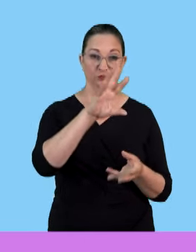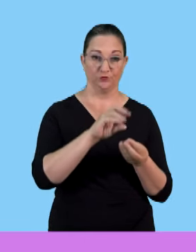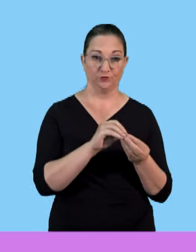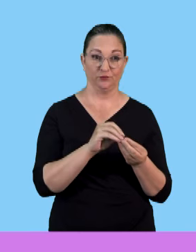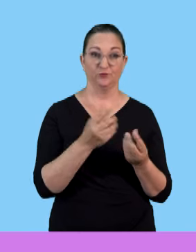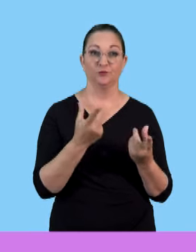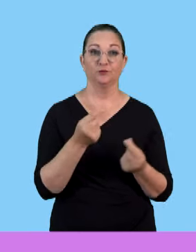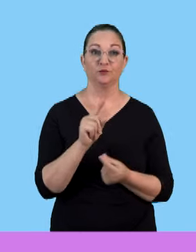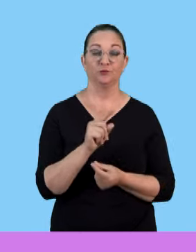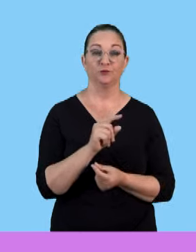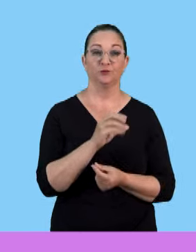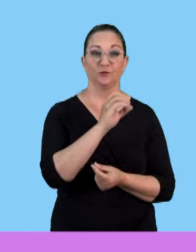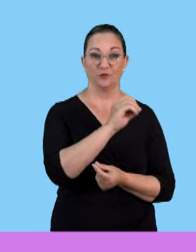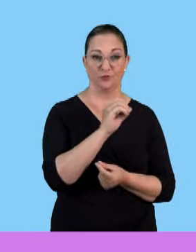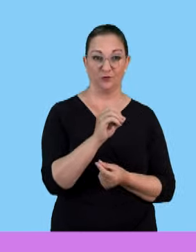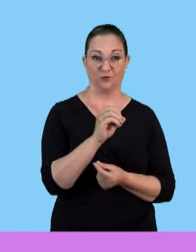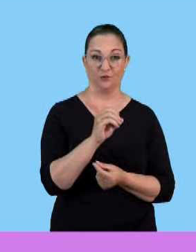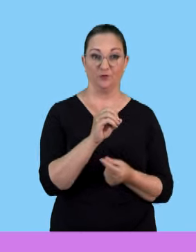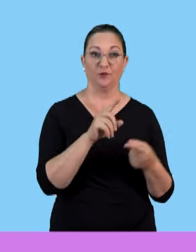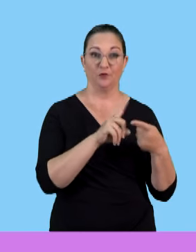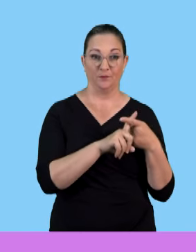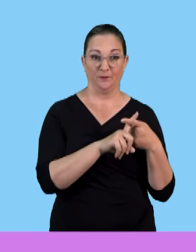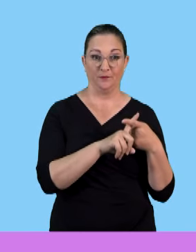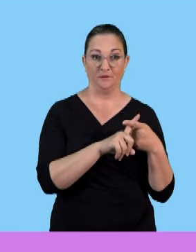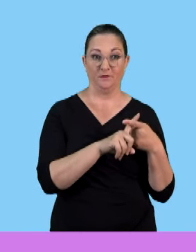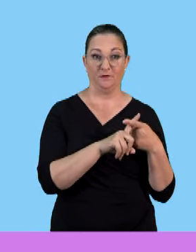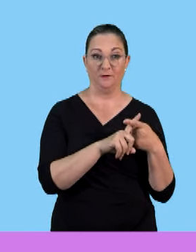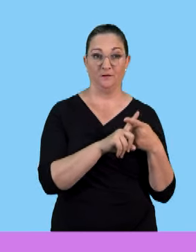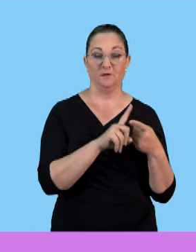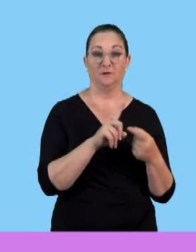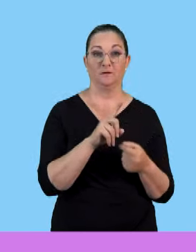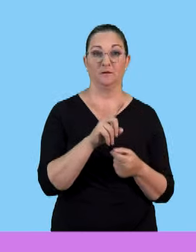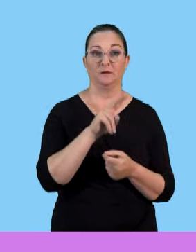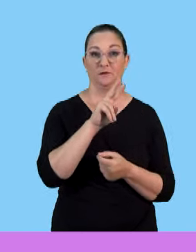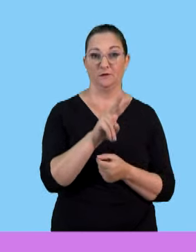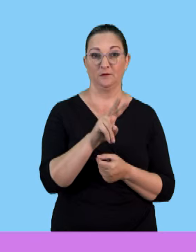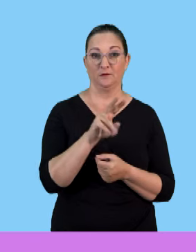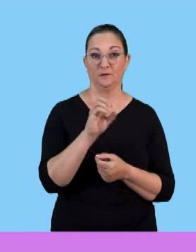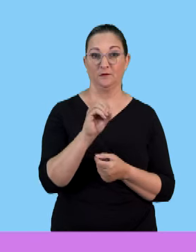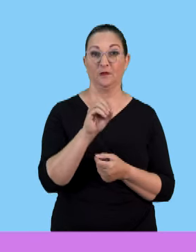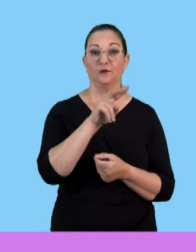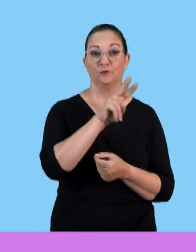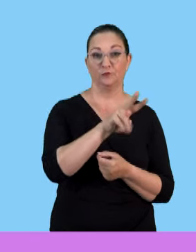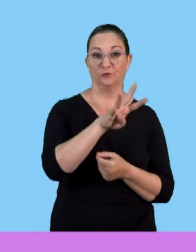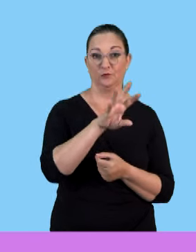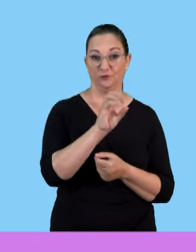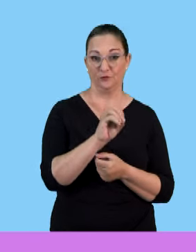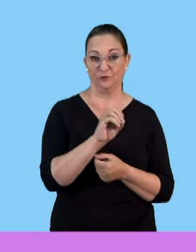your total, you will have your 0 rand, the first 6, plus your